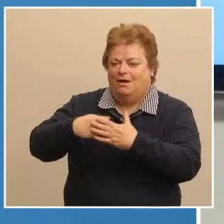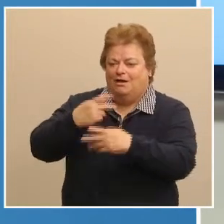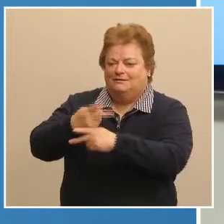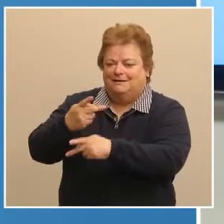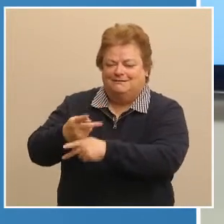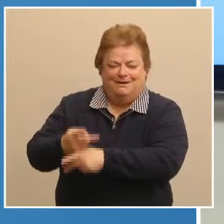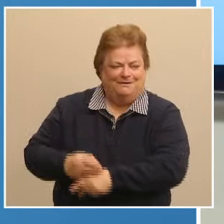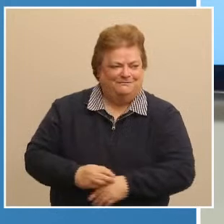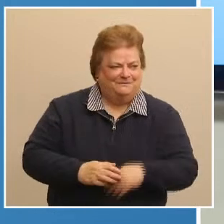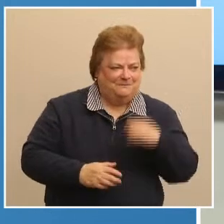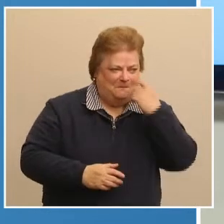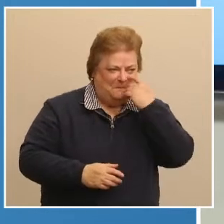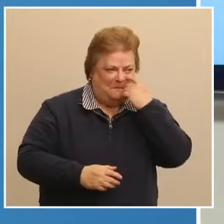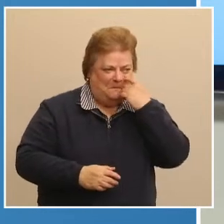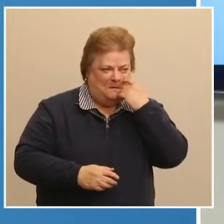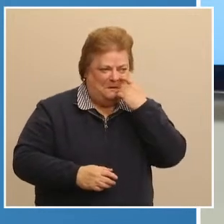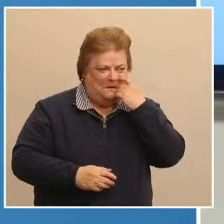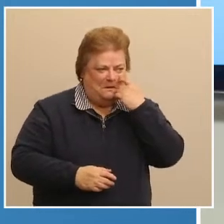care. Bye-bye.